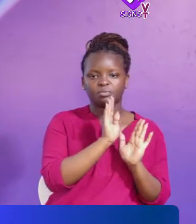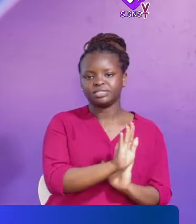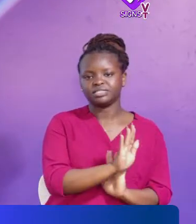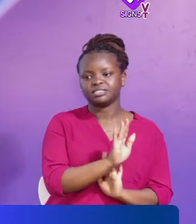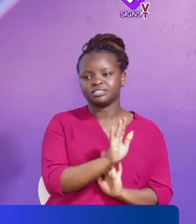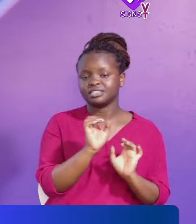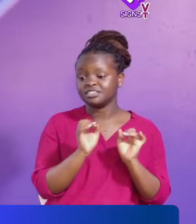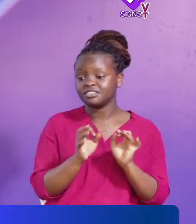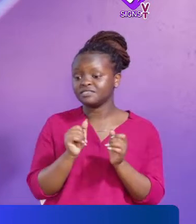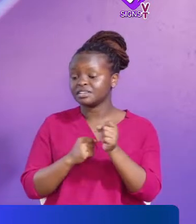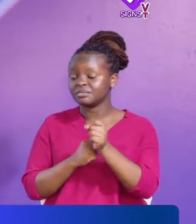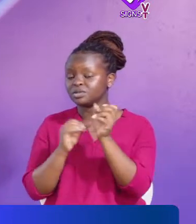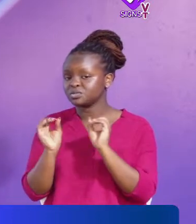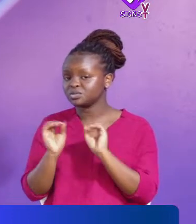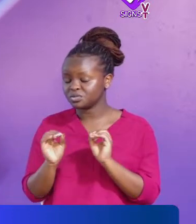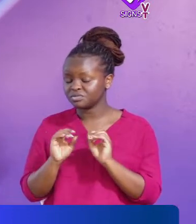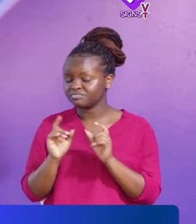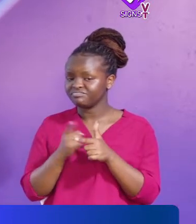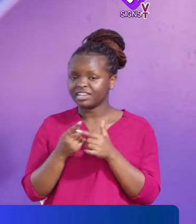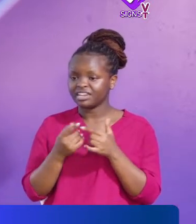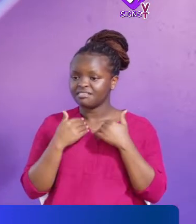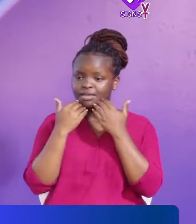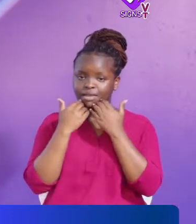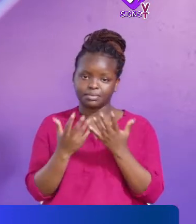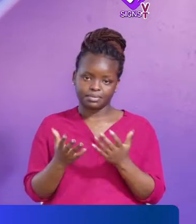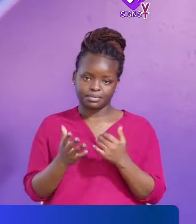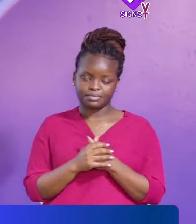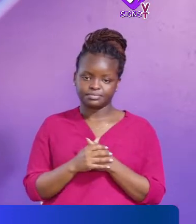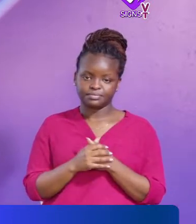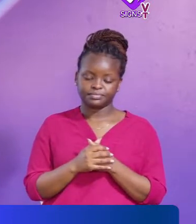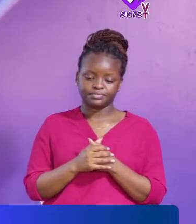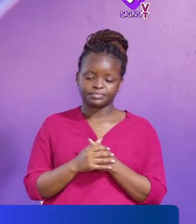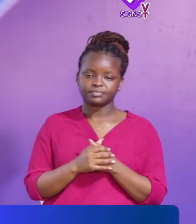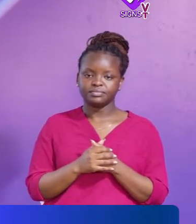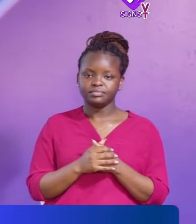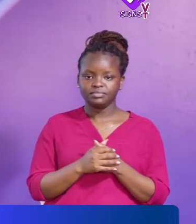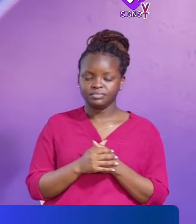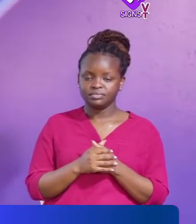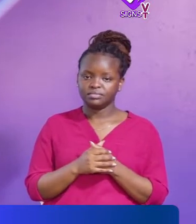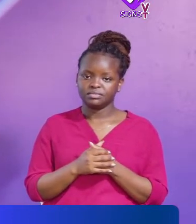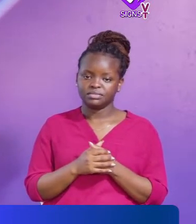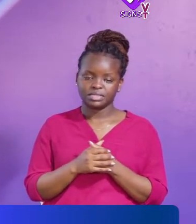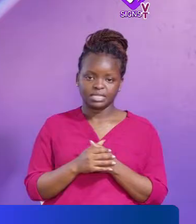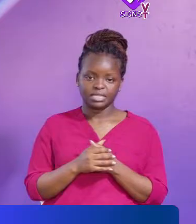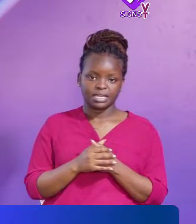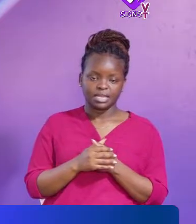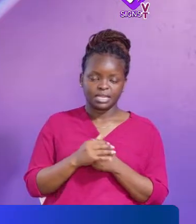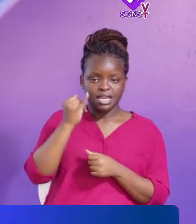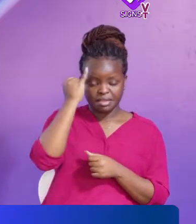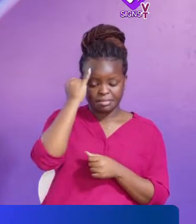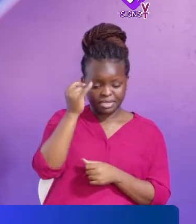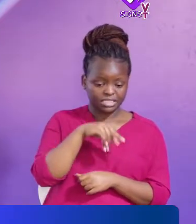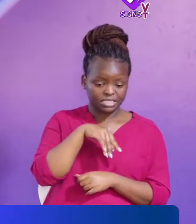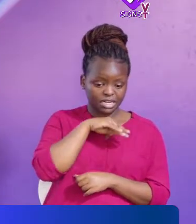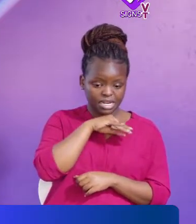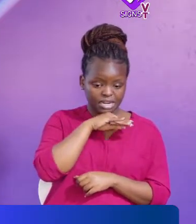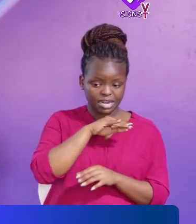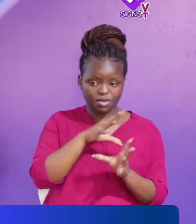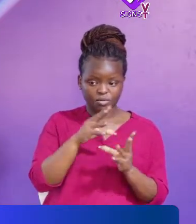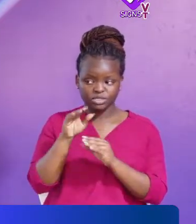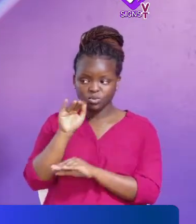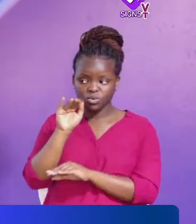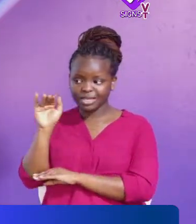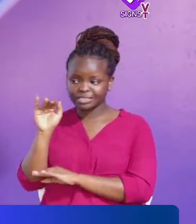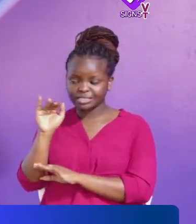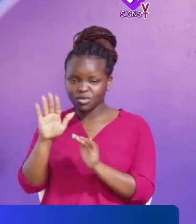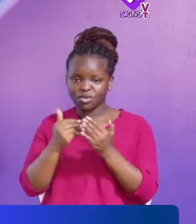resource distribution and allocation, irrespective of who is running. Can you know, imagine Raila never went to ask all of us in Luo